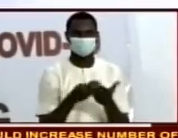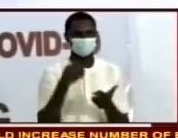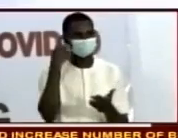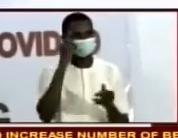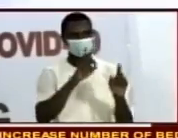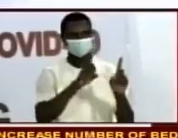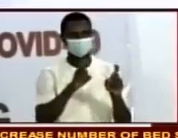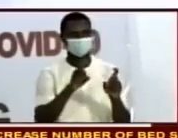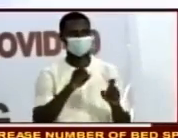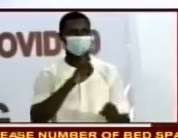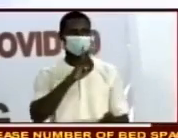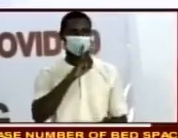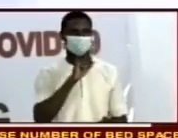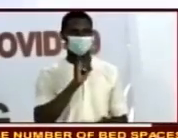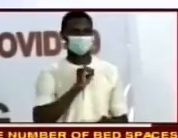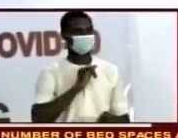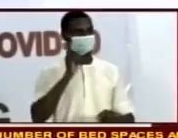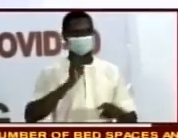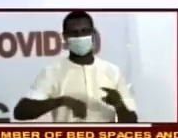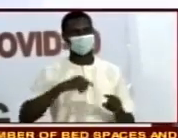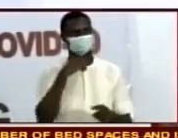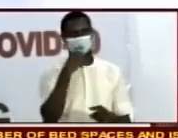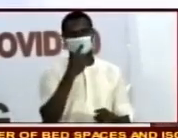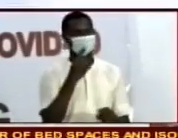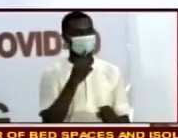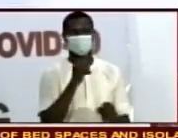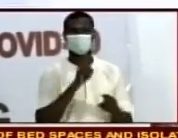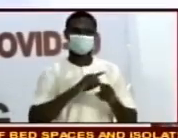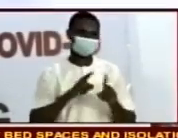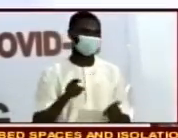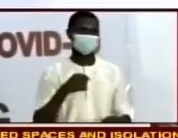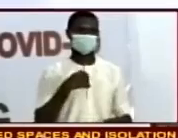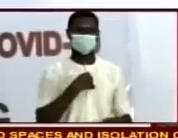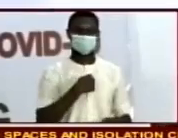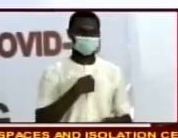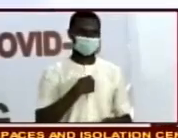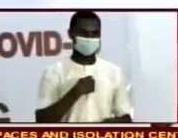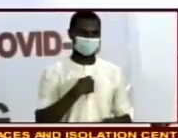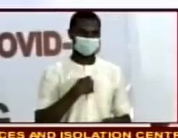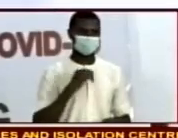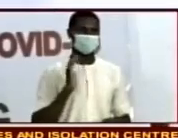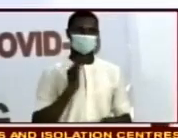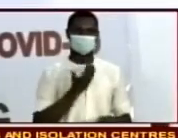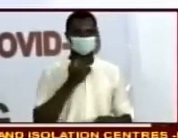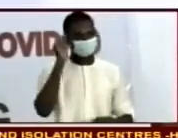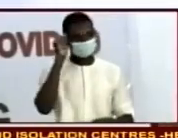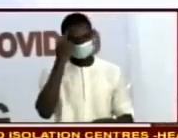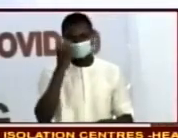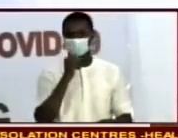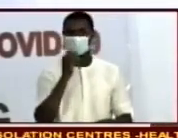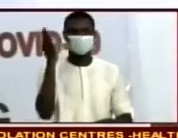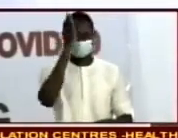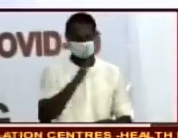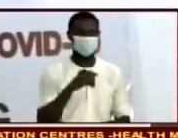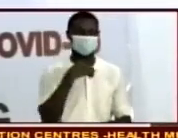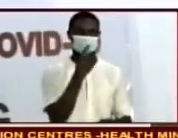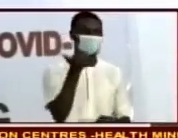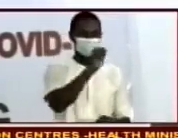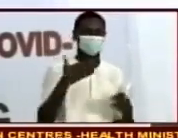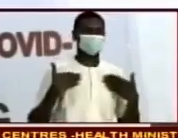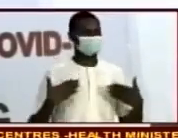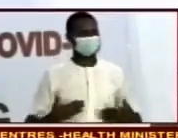for everybody, but nobody in NCDC will collect money for testing, not during this outbreak, not during any other